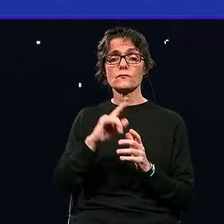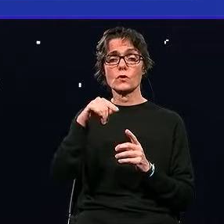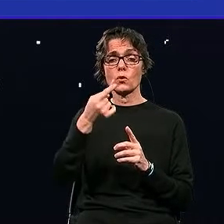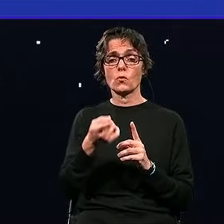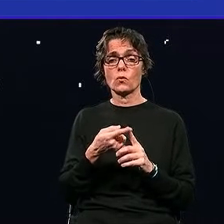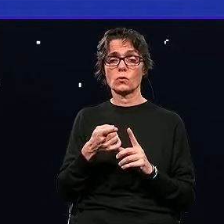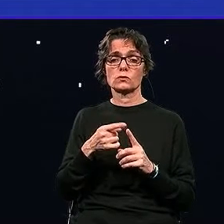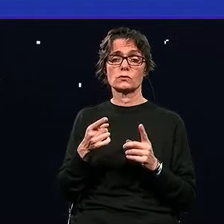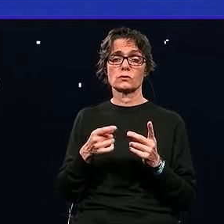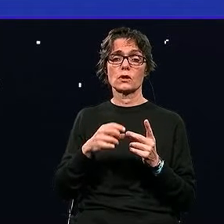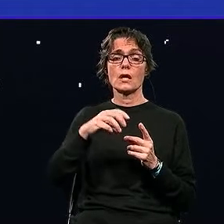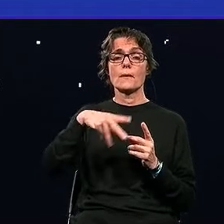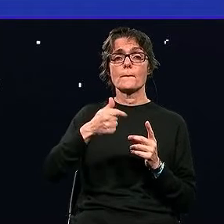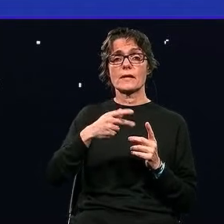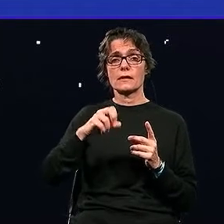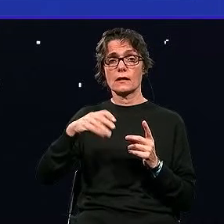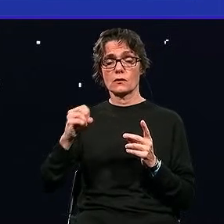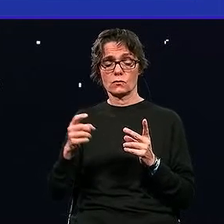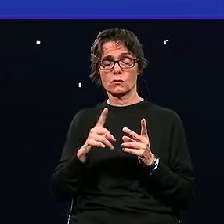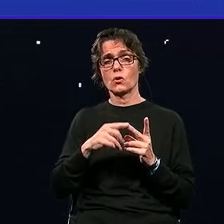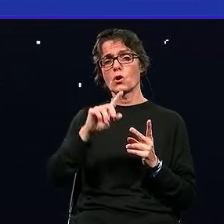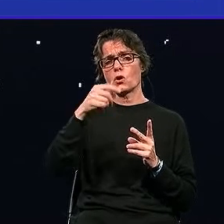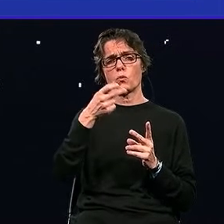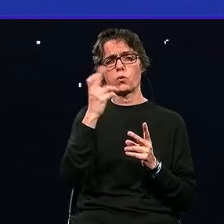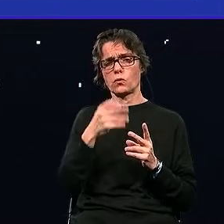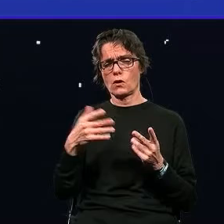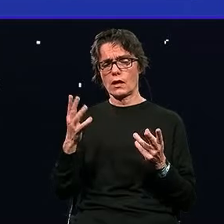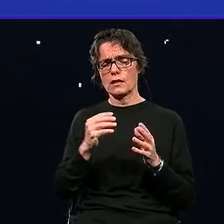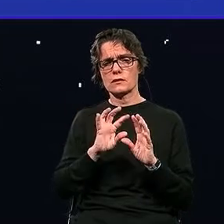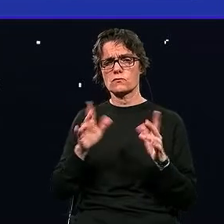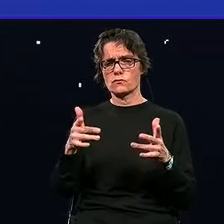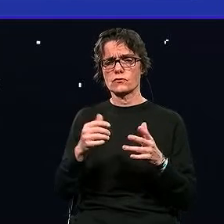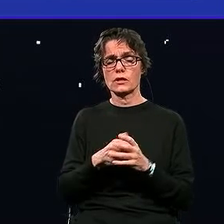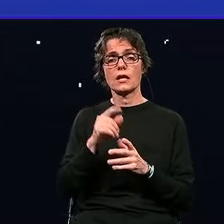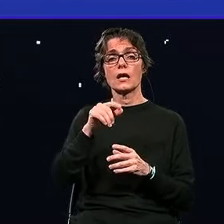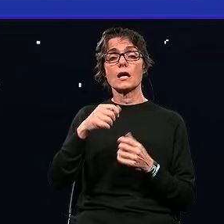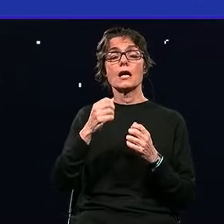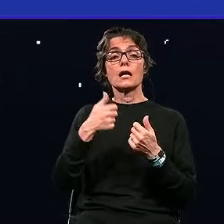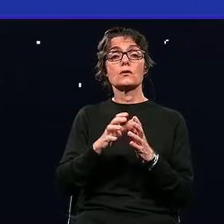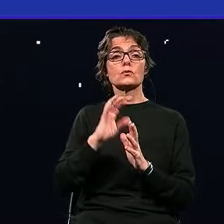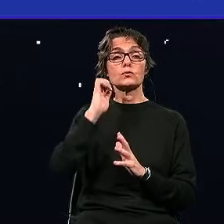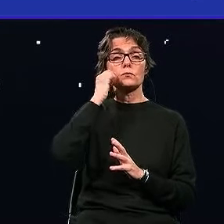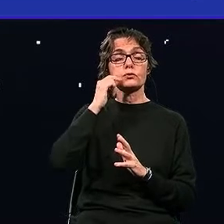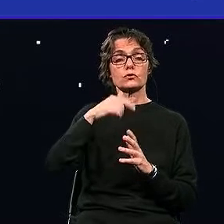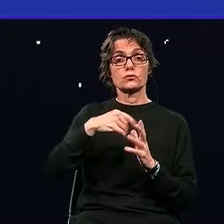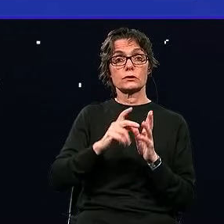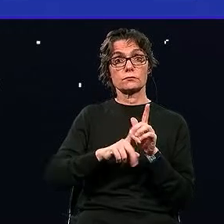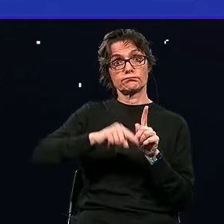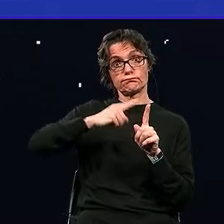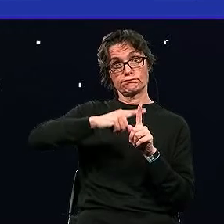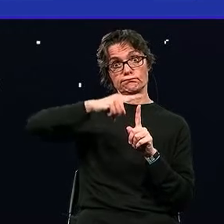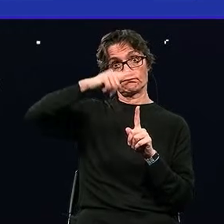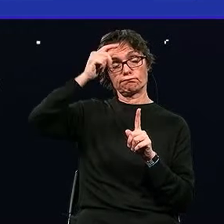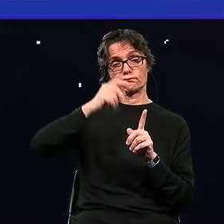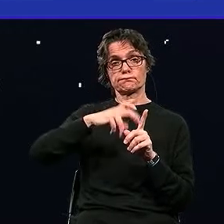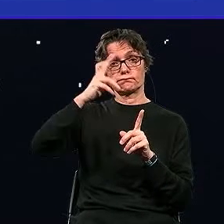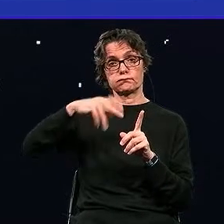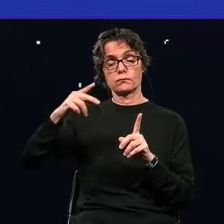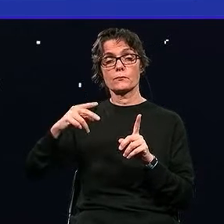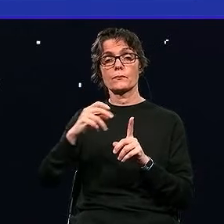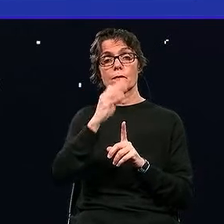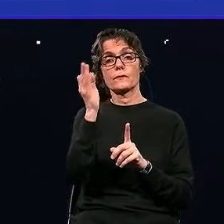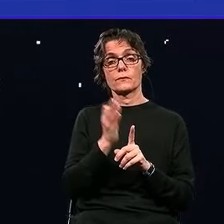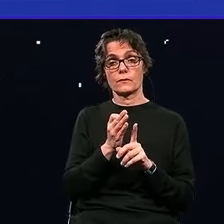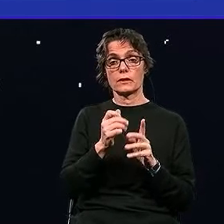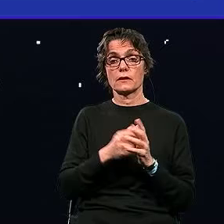emissions coming from nitrous oxide, and a number of other gases. And they effectively increase the amount from that 40 billion number to